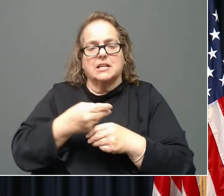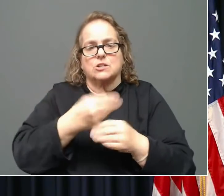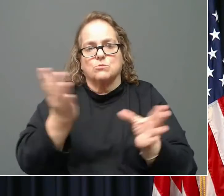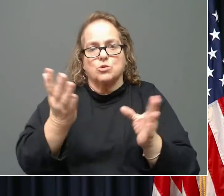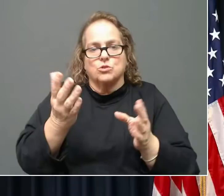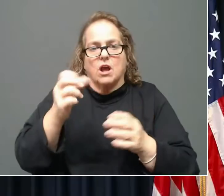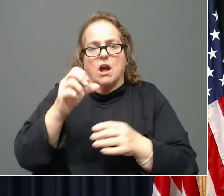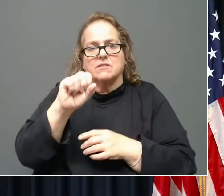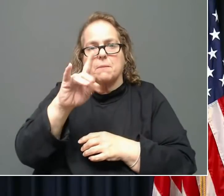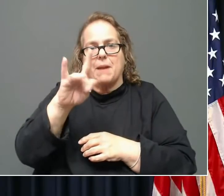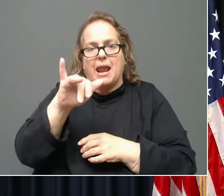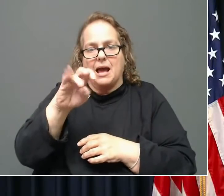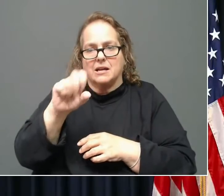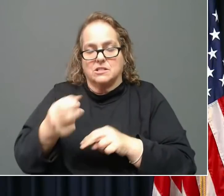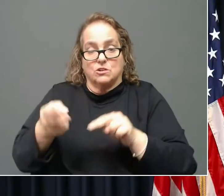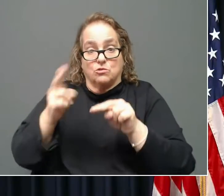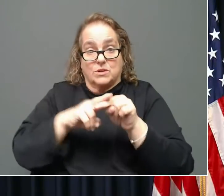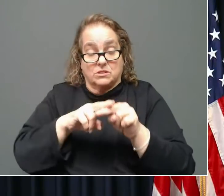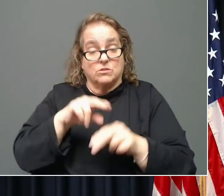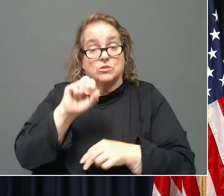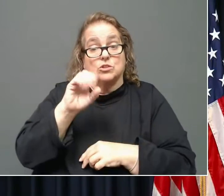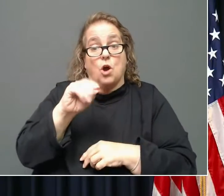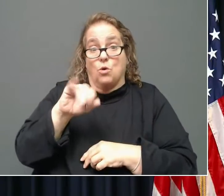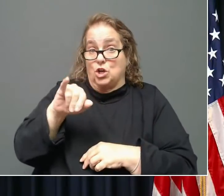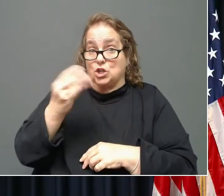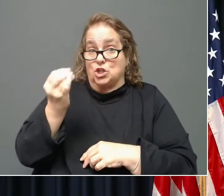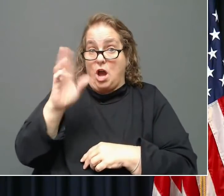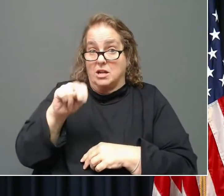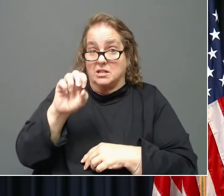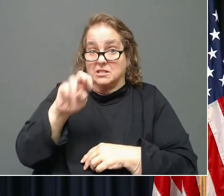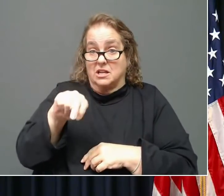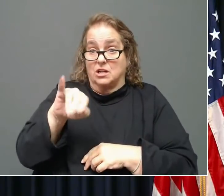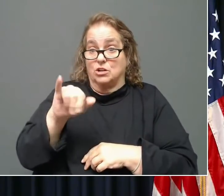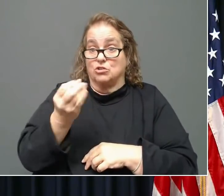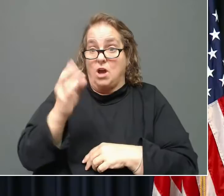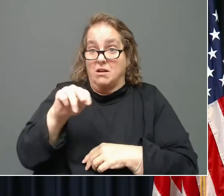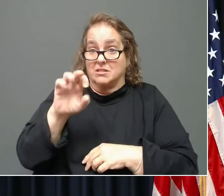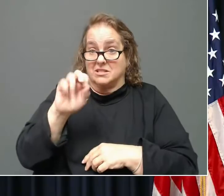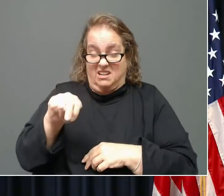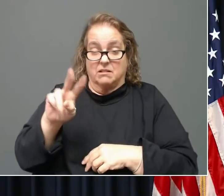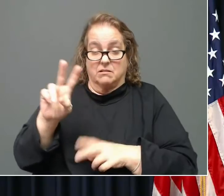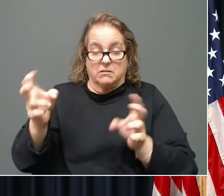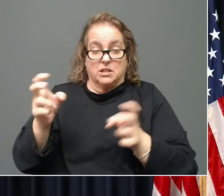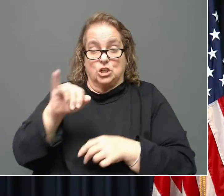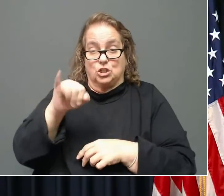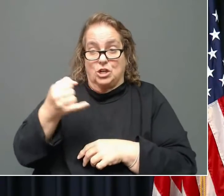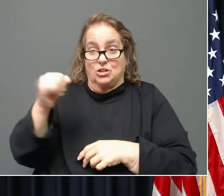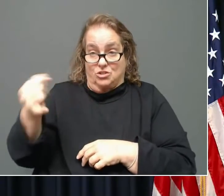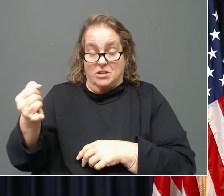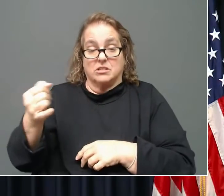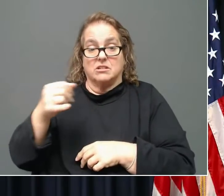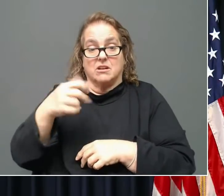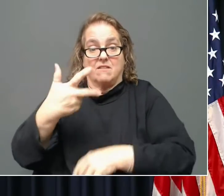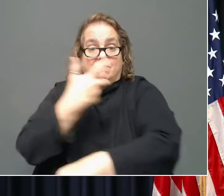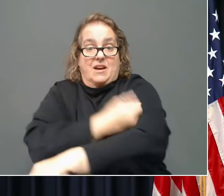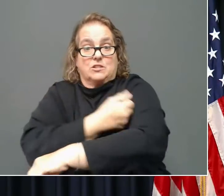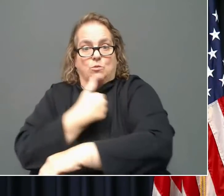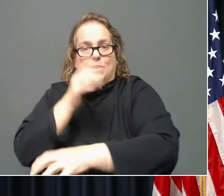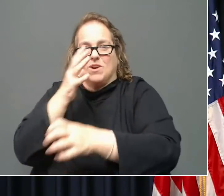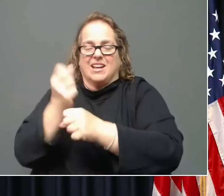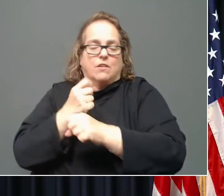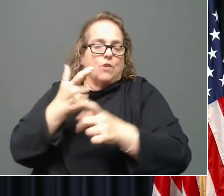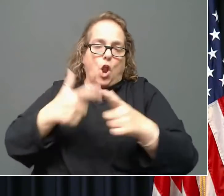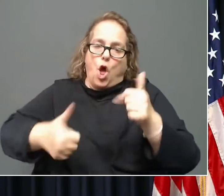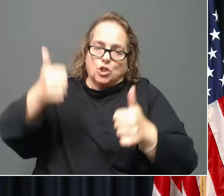So the Johnson & Johnson vaccine, we will get probably the largest amount this week that we'll get in the next 2 to 3